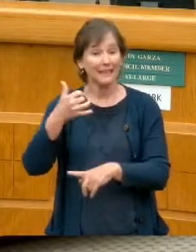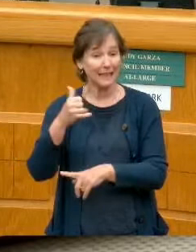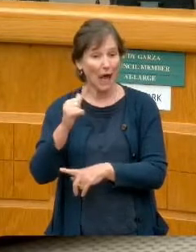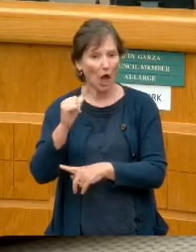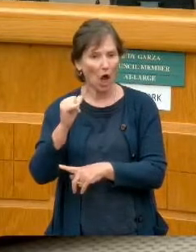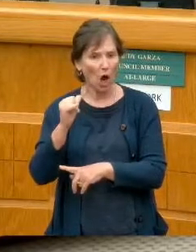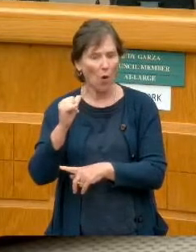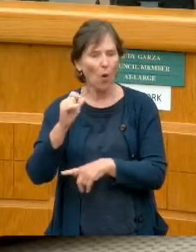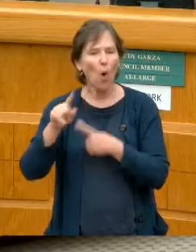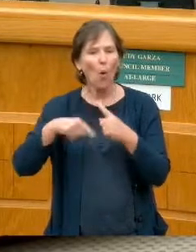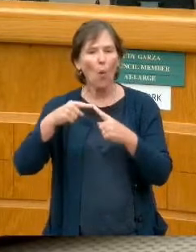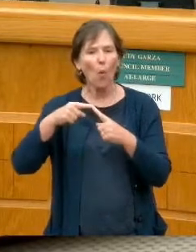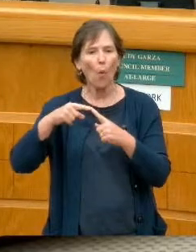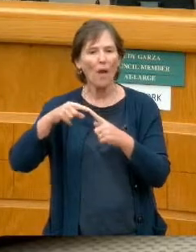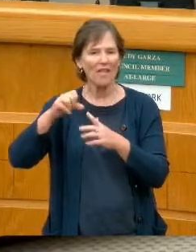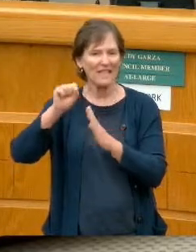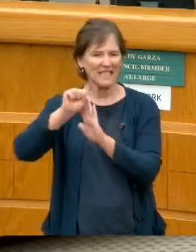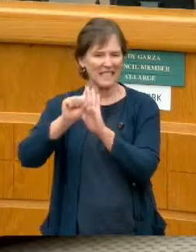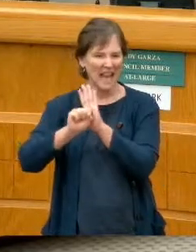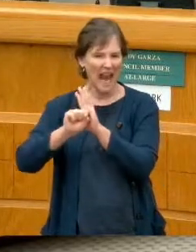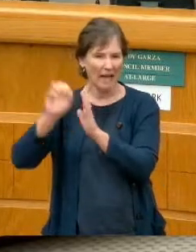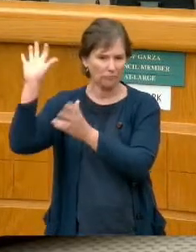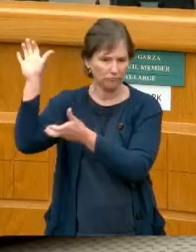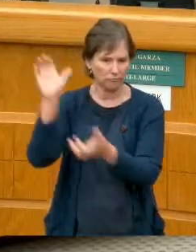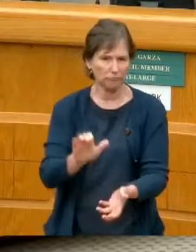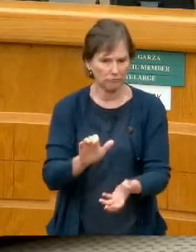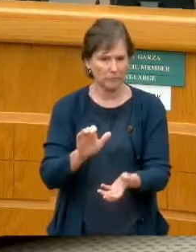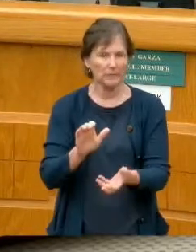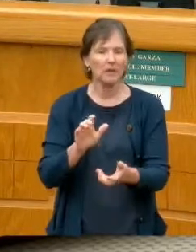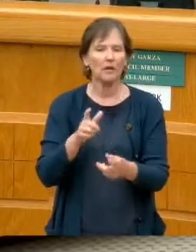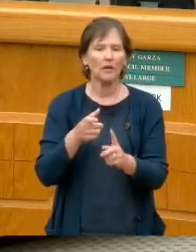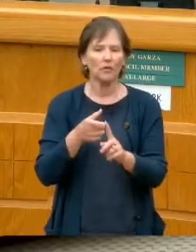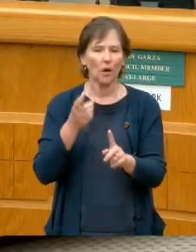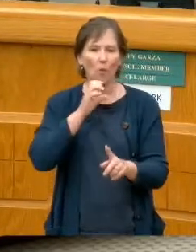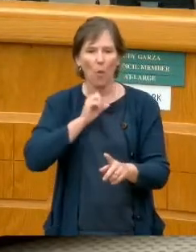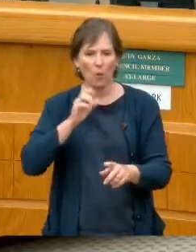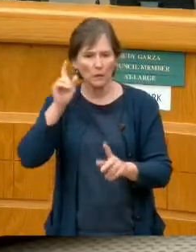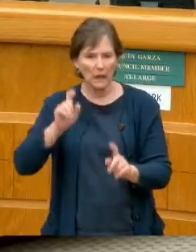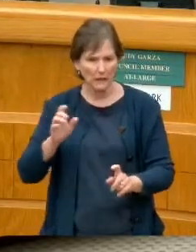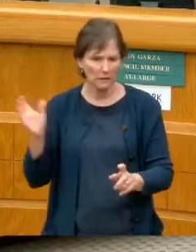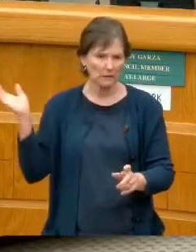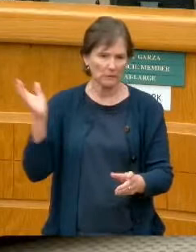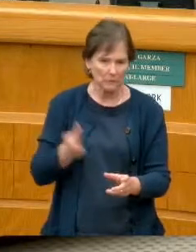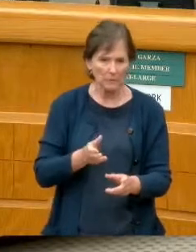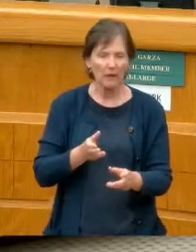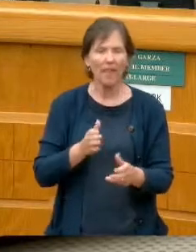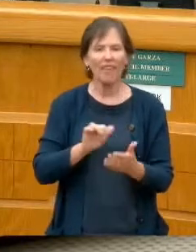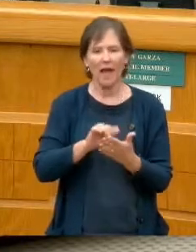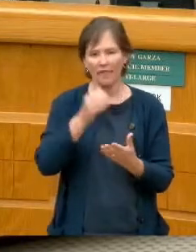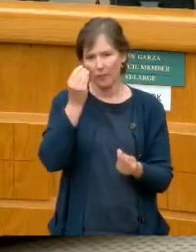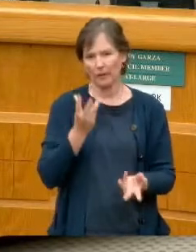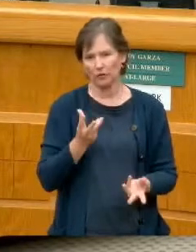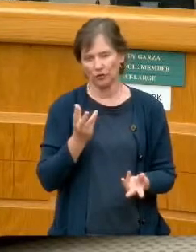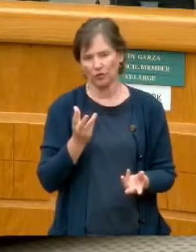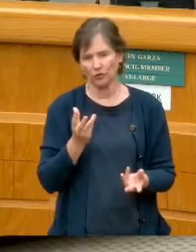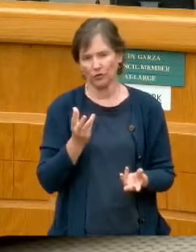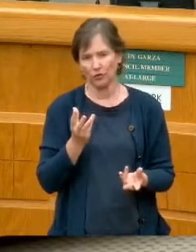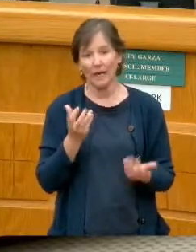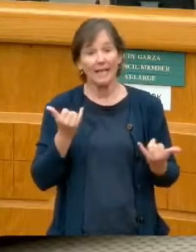data drop cases that we have been receiving. And today, by the way, we did not receive any data drop cases from the